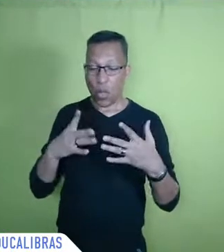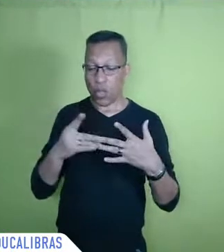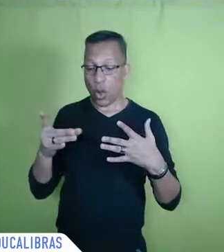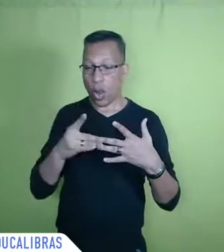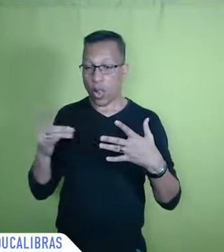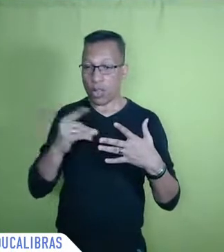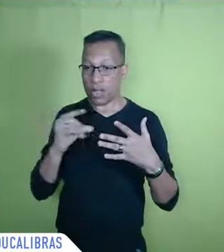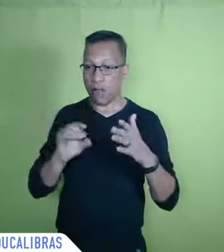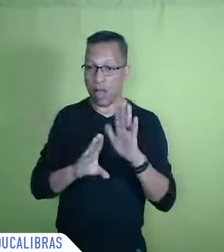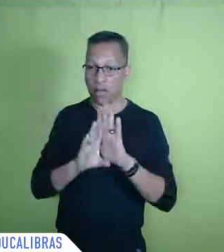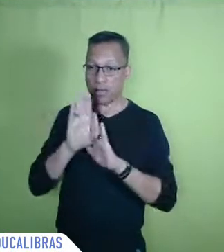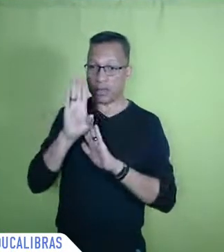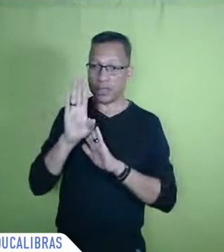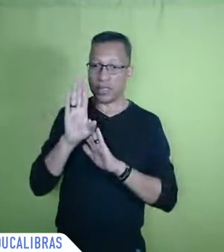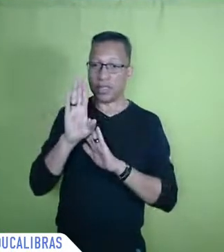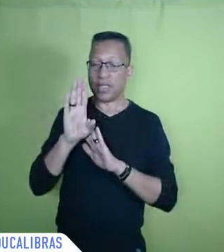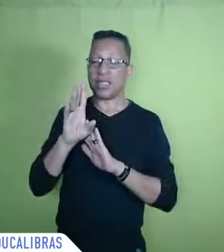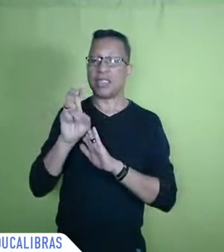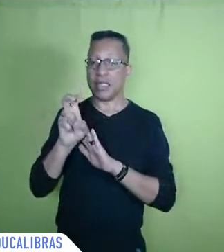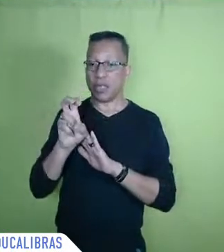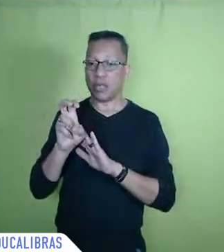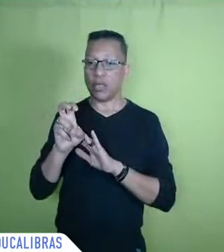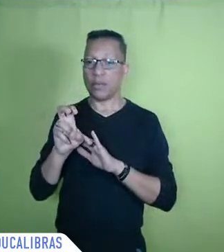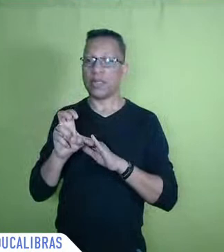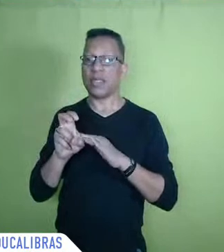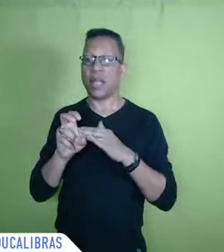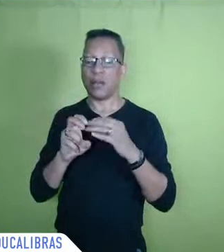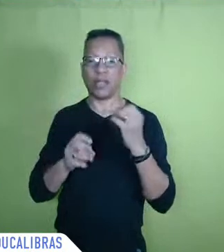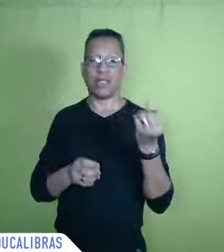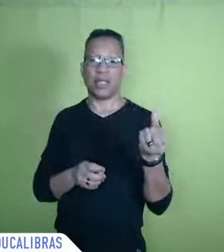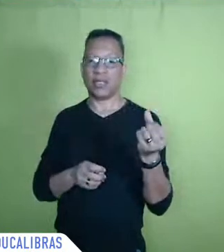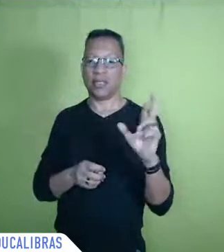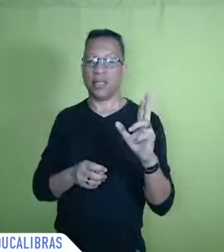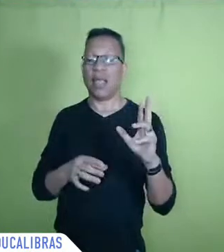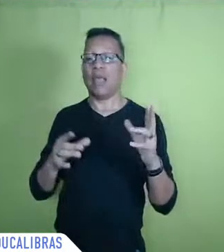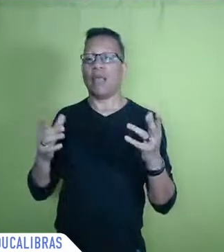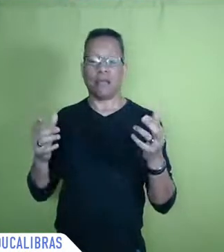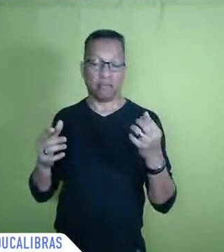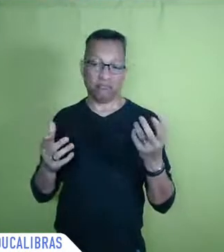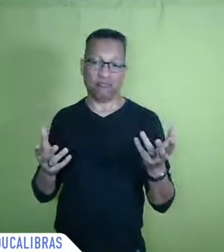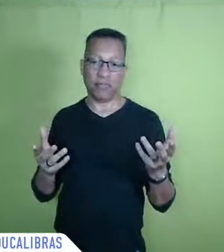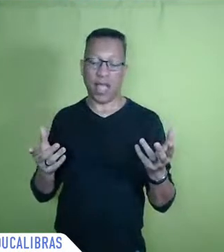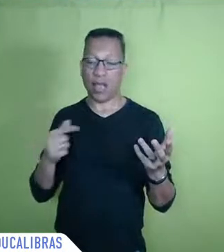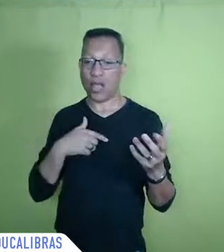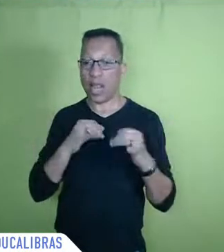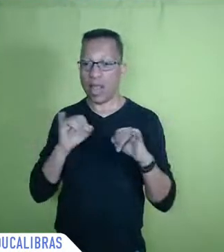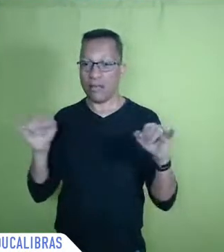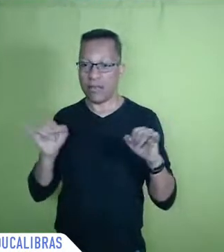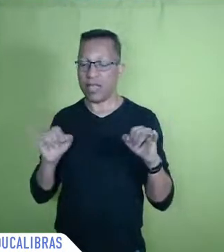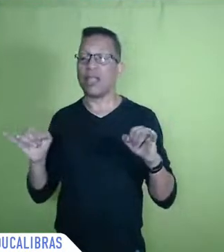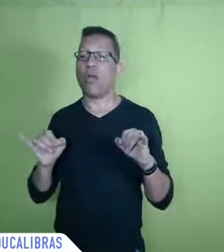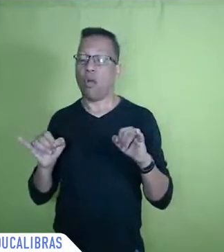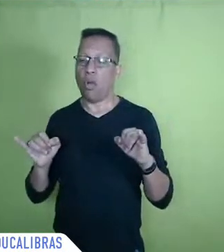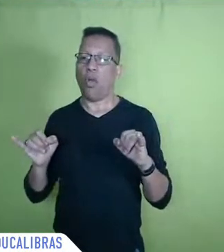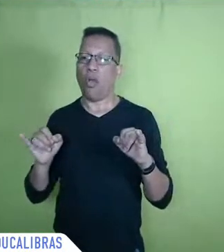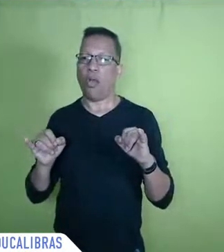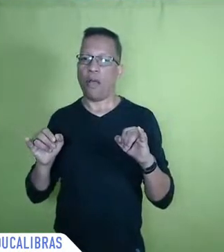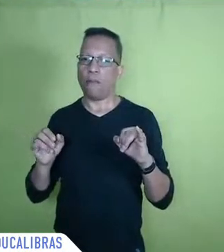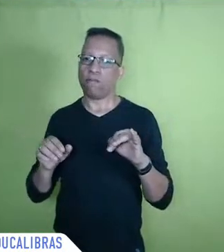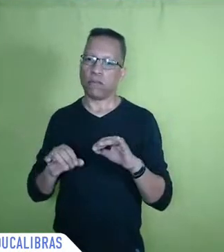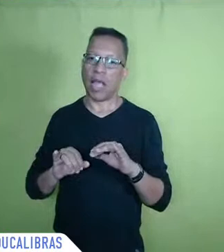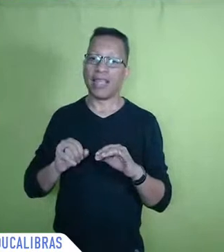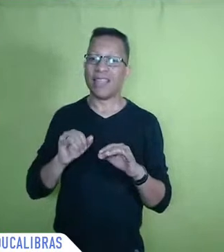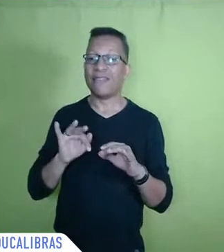because he announced the increase in the exchange rate for dollars, and now he himself